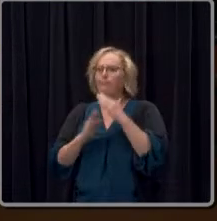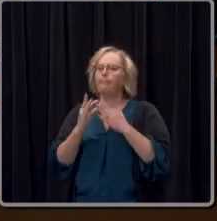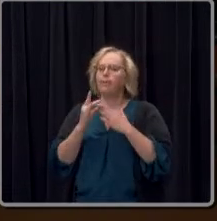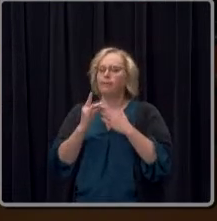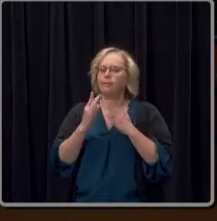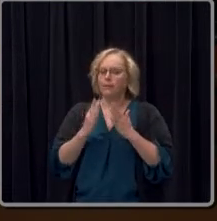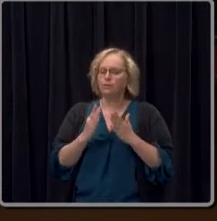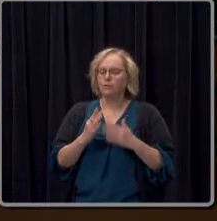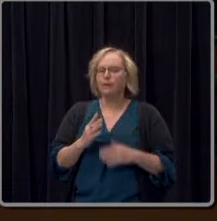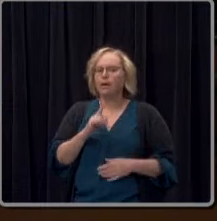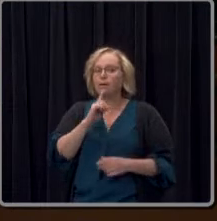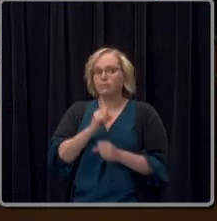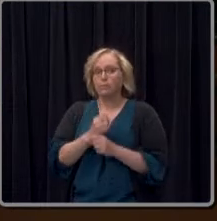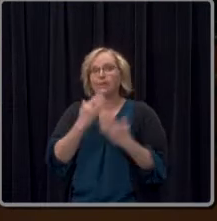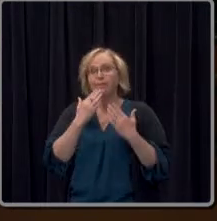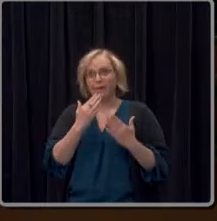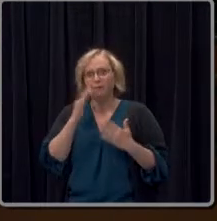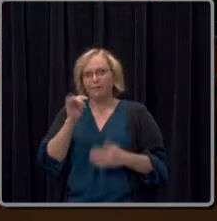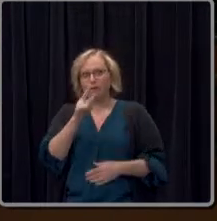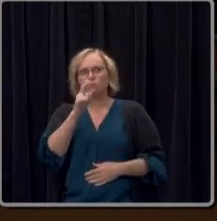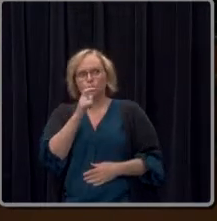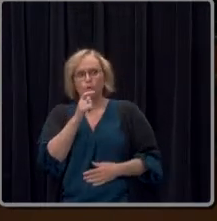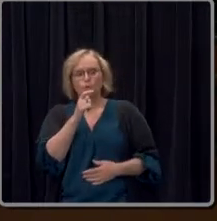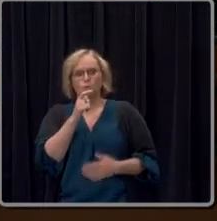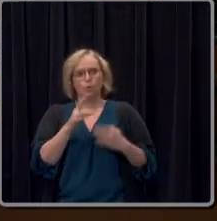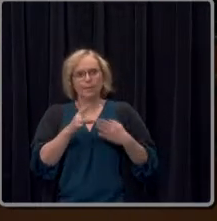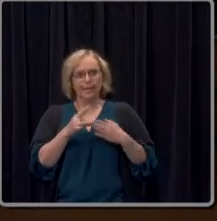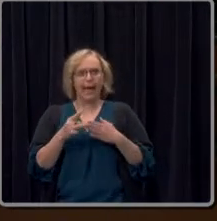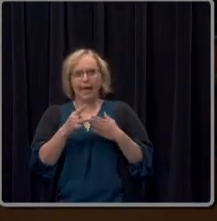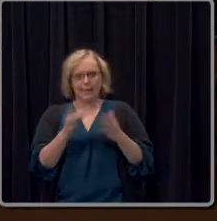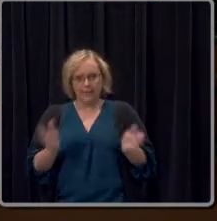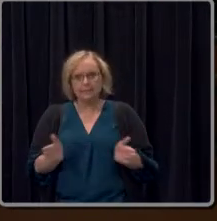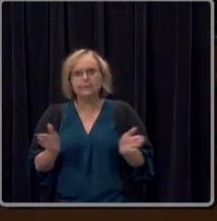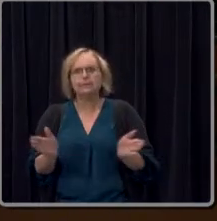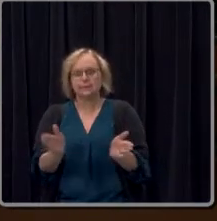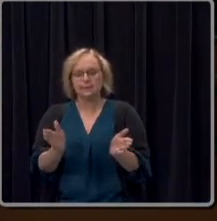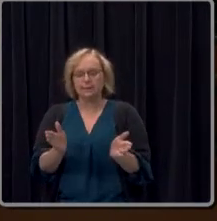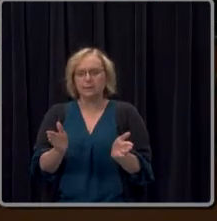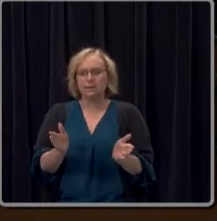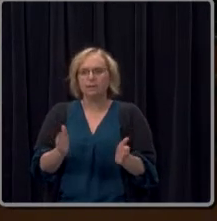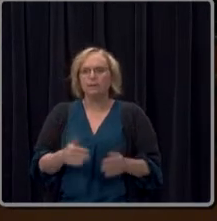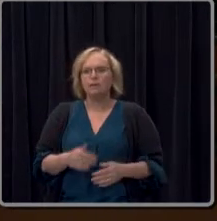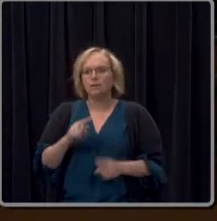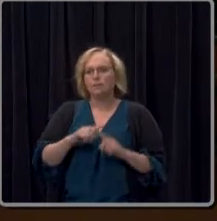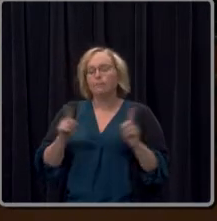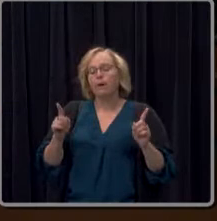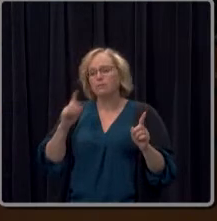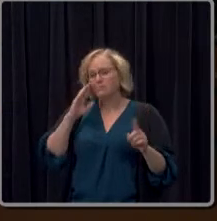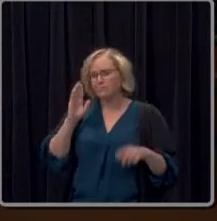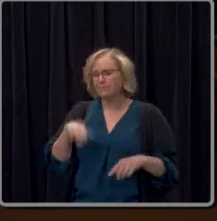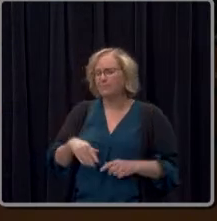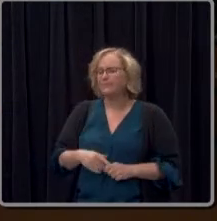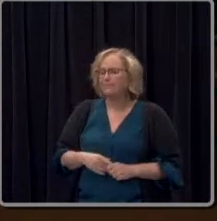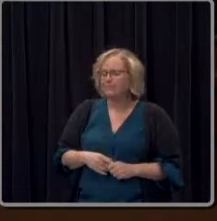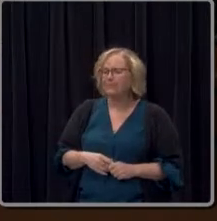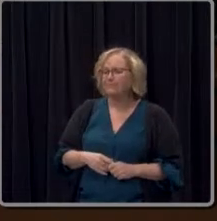that that's who we have driving us forward. But I 2 things can